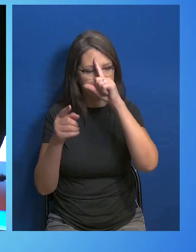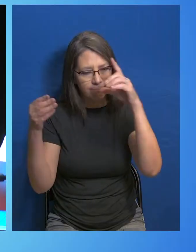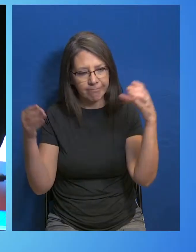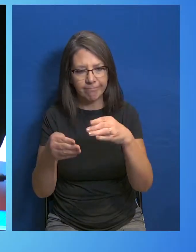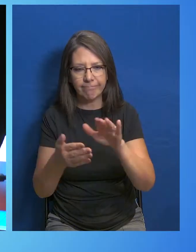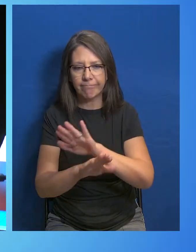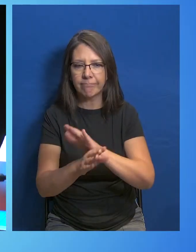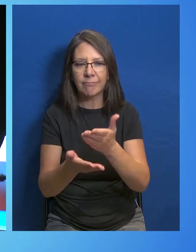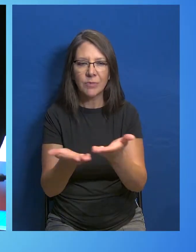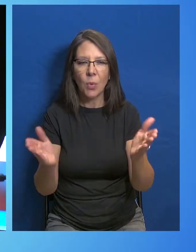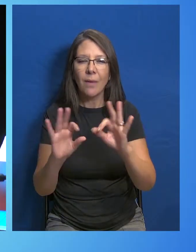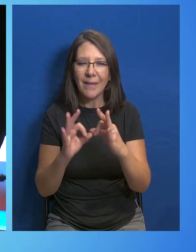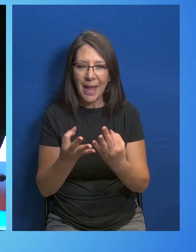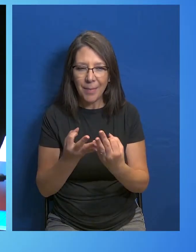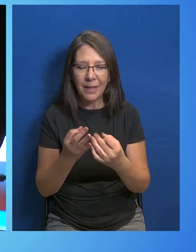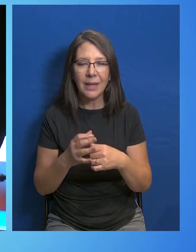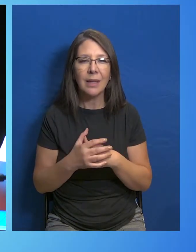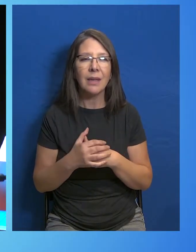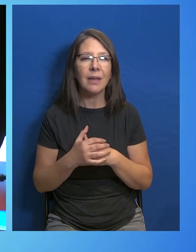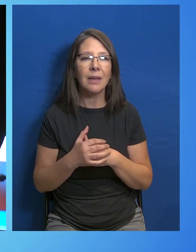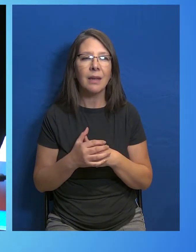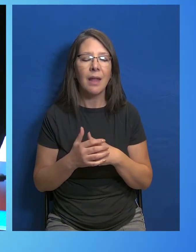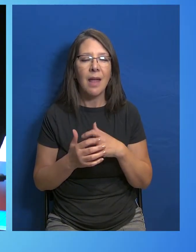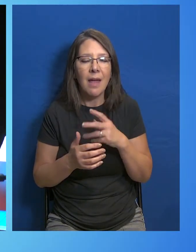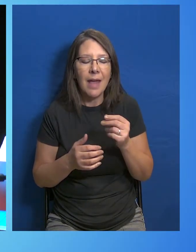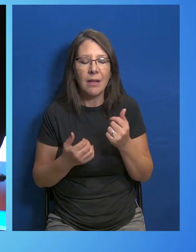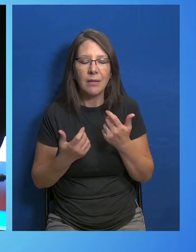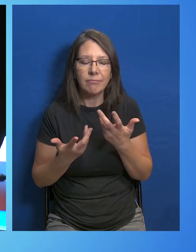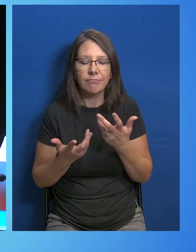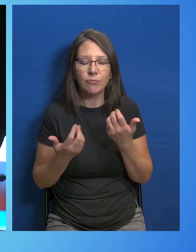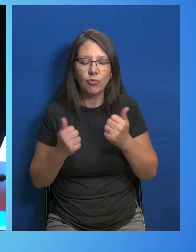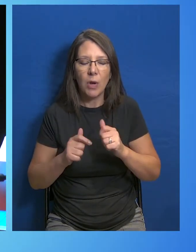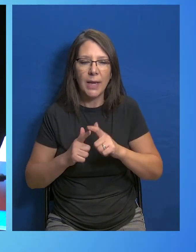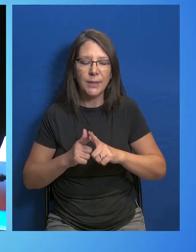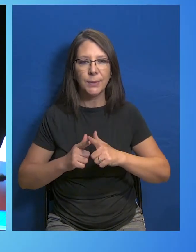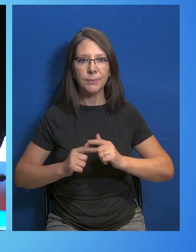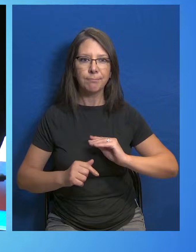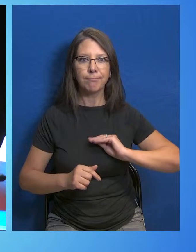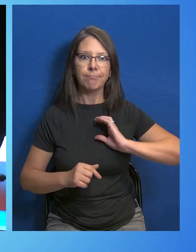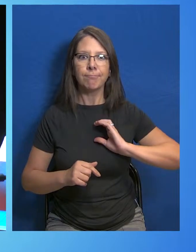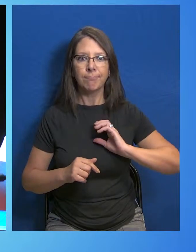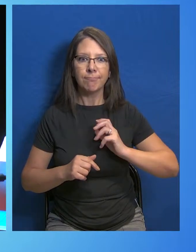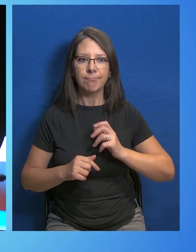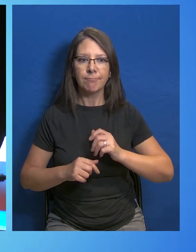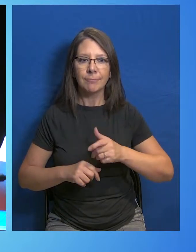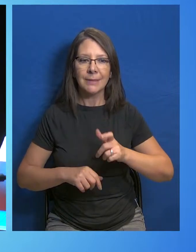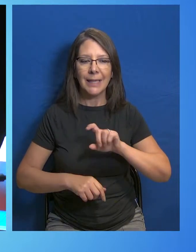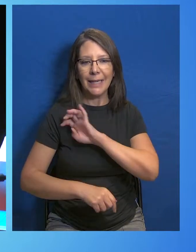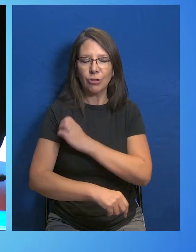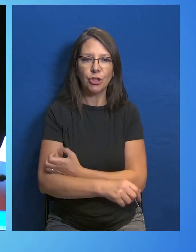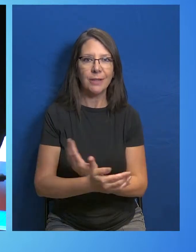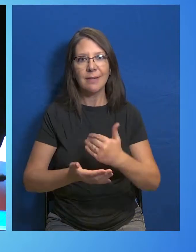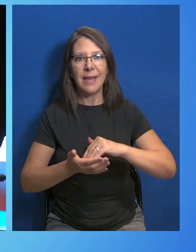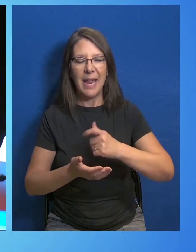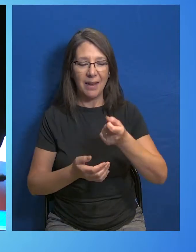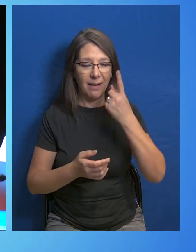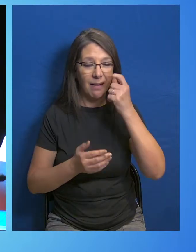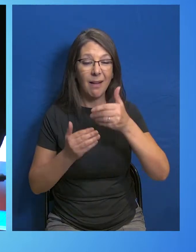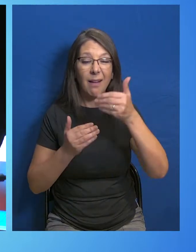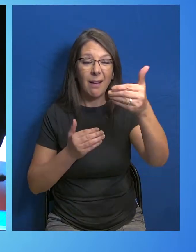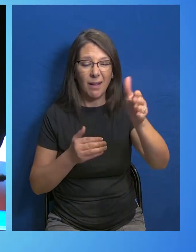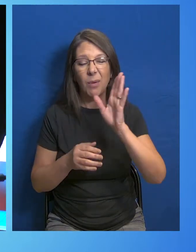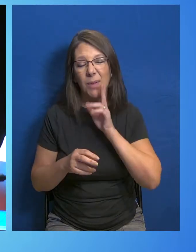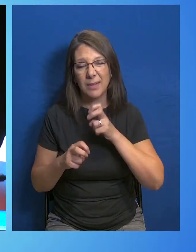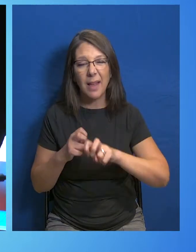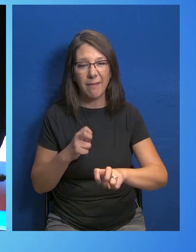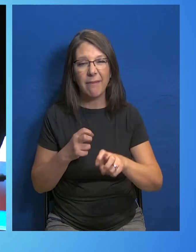Take the time to recharge. This next couple of months is going to be pretty tough as we continue to make those decisions.